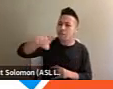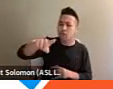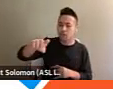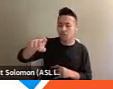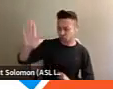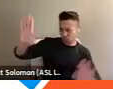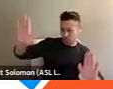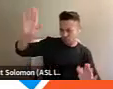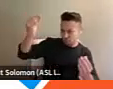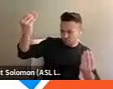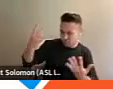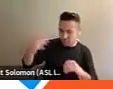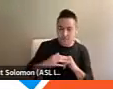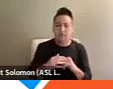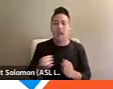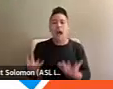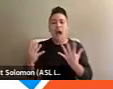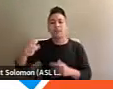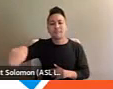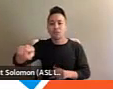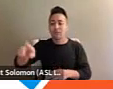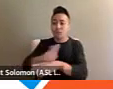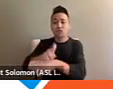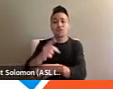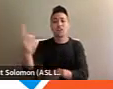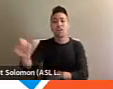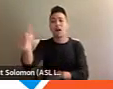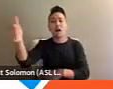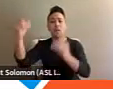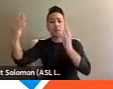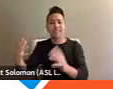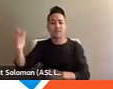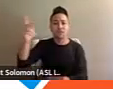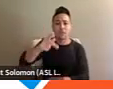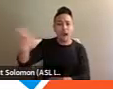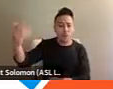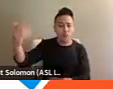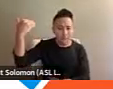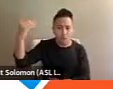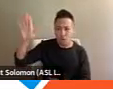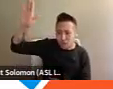how many of you have used somebody else's PowerPoint before?